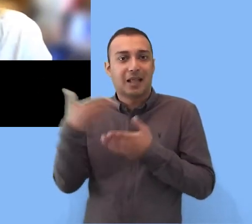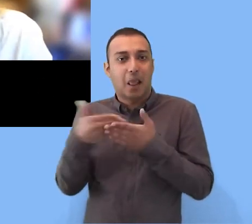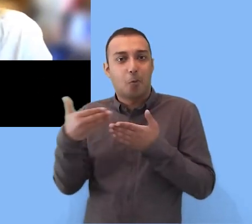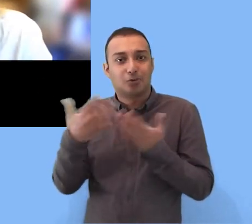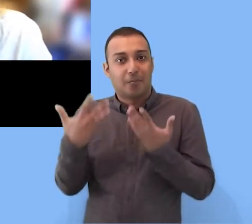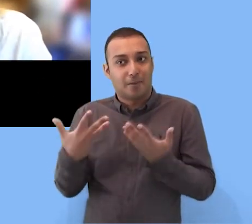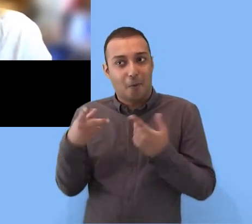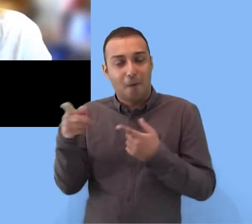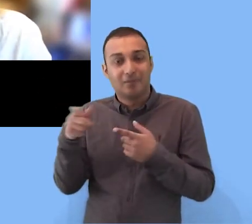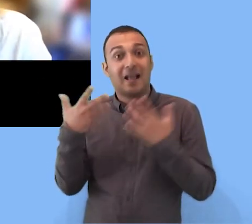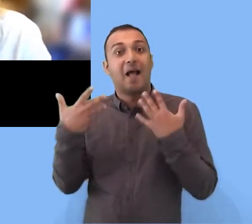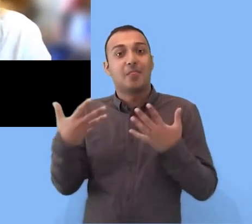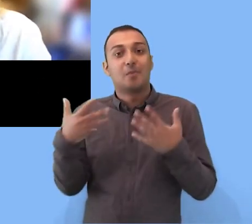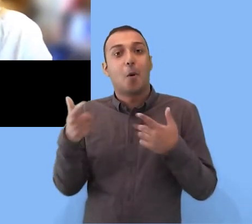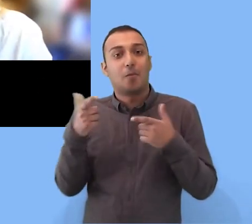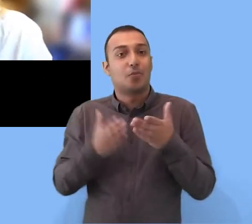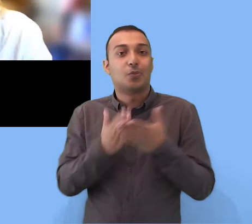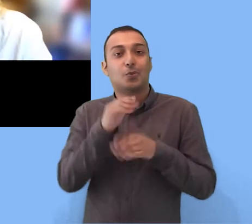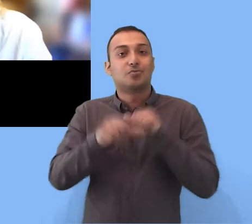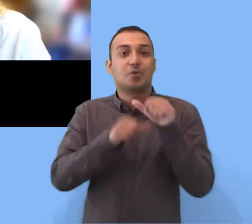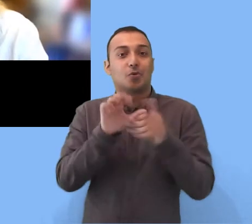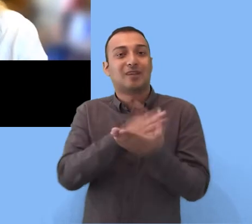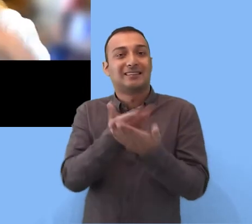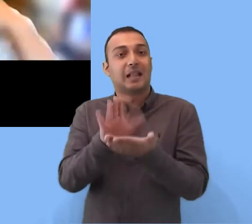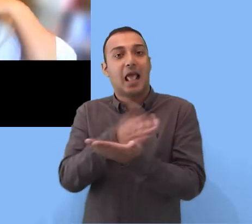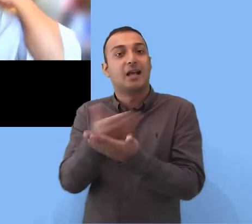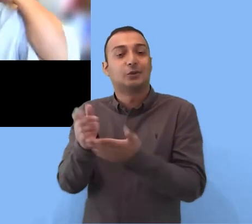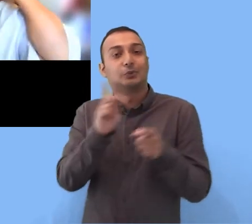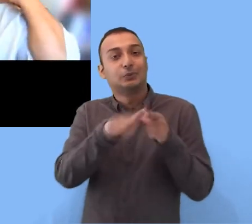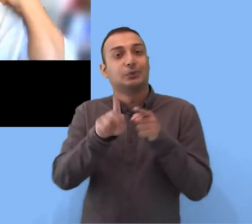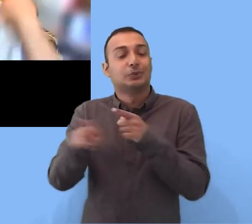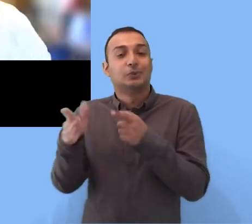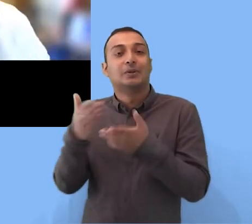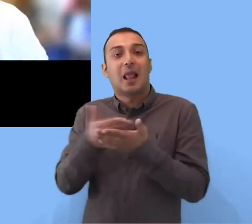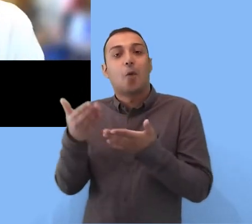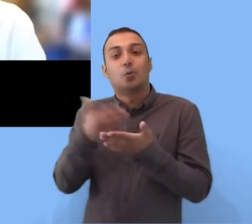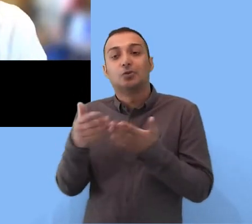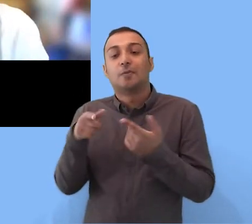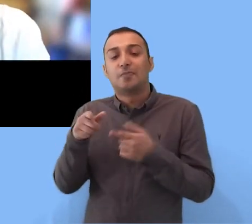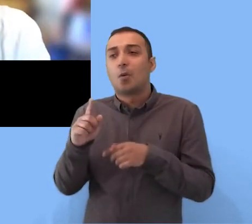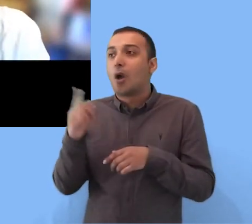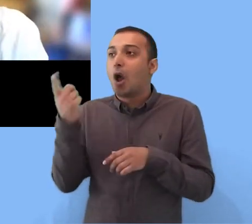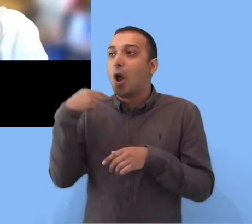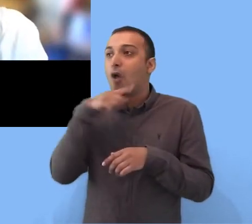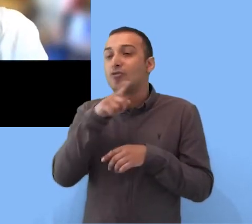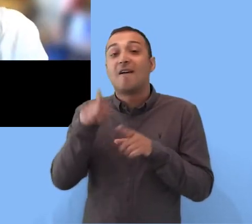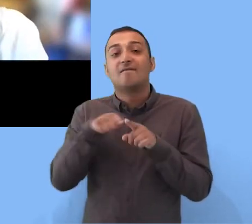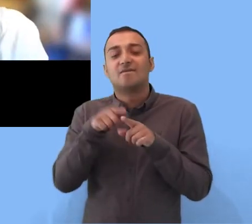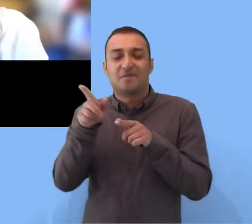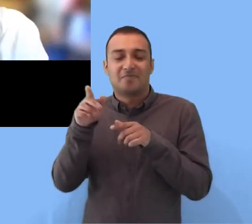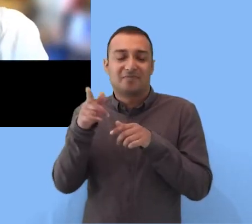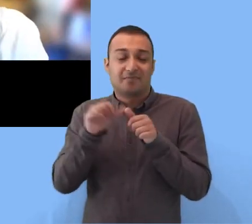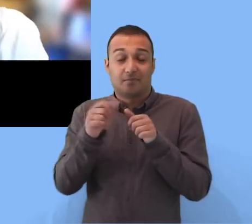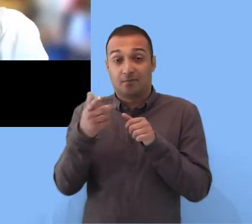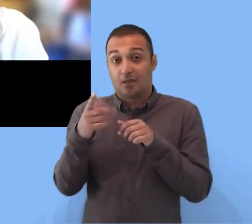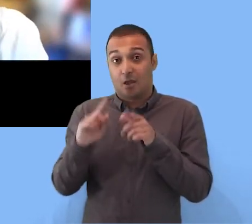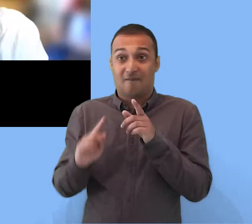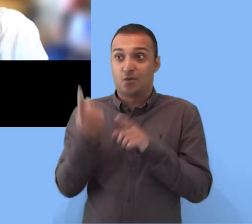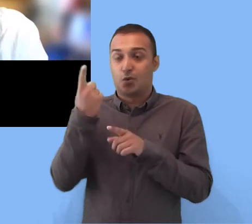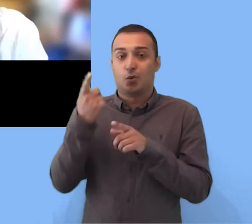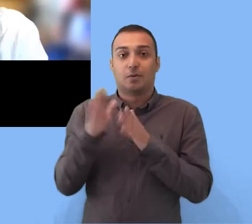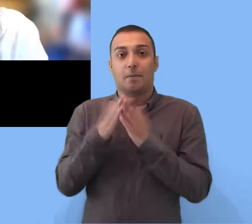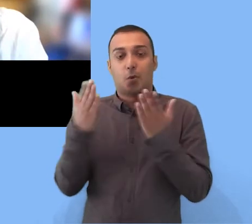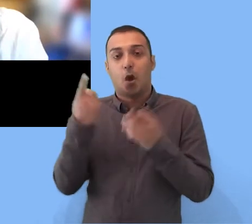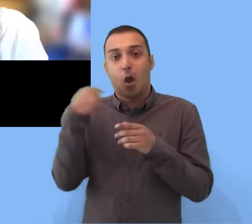sure. And follows on from the previous book, 100 Ideas for Primary Teachers on Engaging Parents as well, both from Bloomsbury